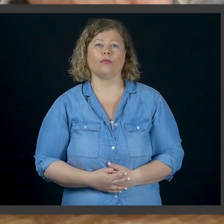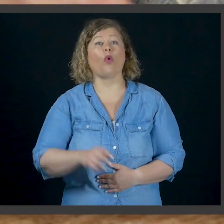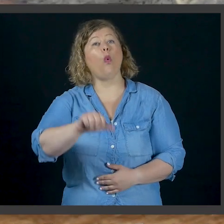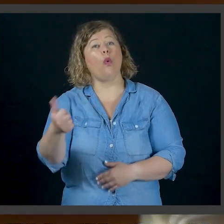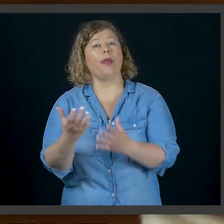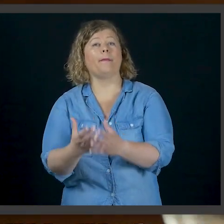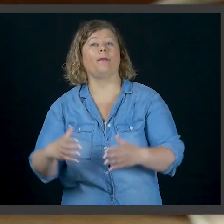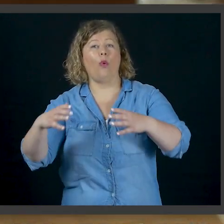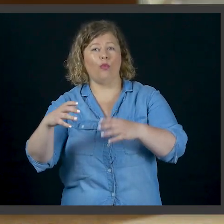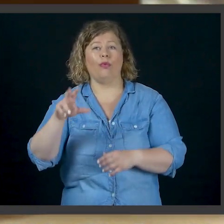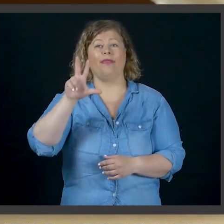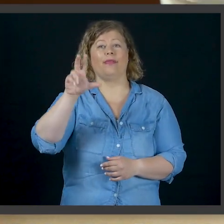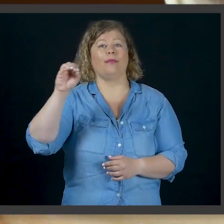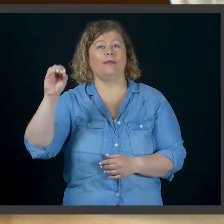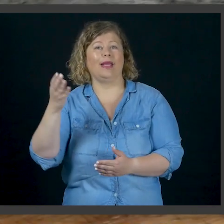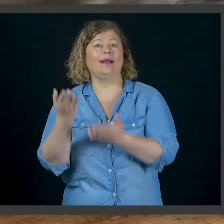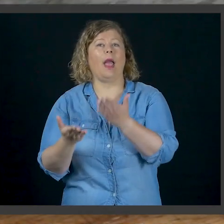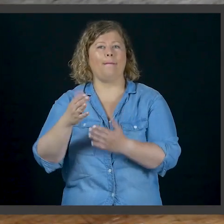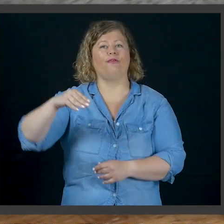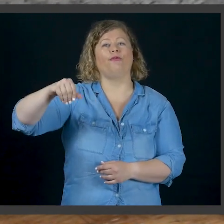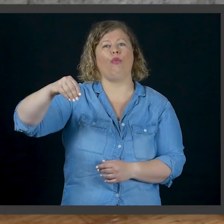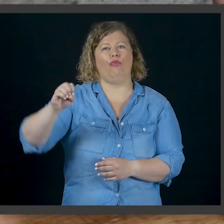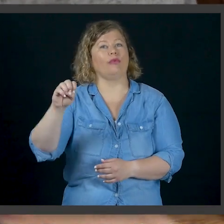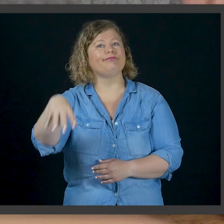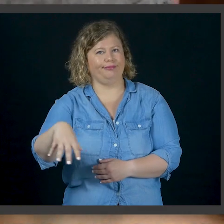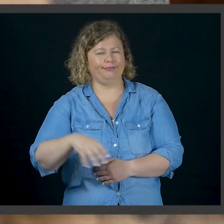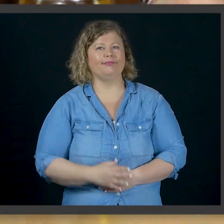In another bowl, I'm going to add 300 grams of flour,